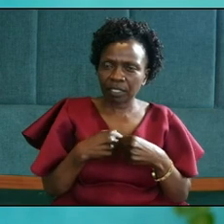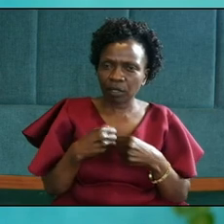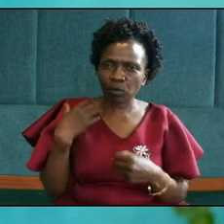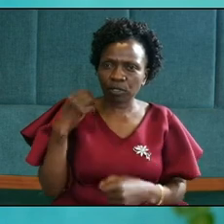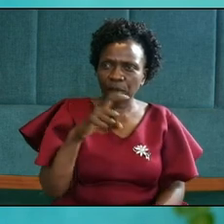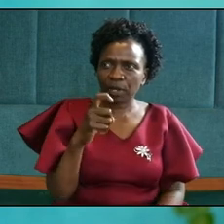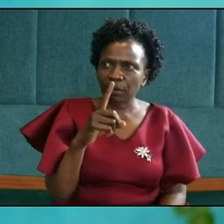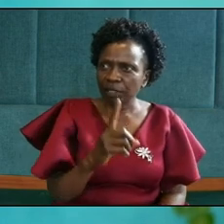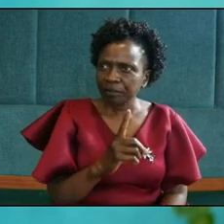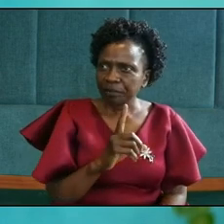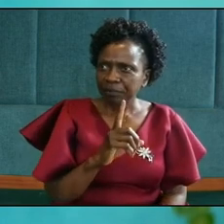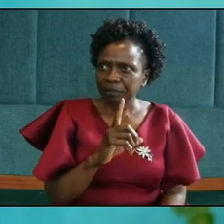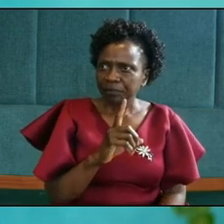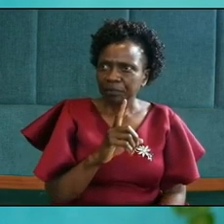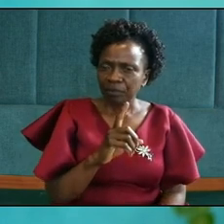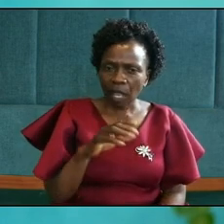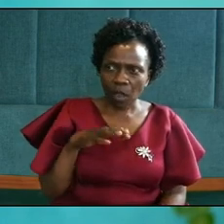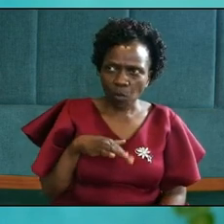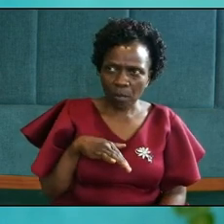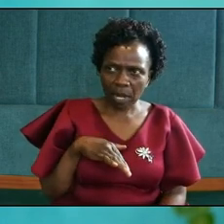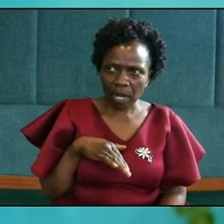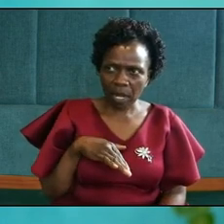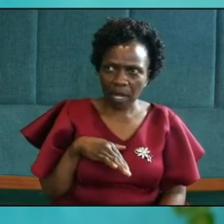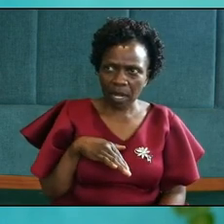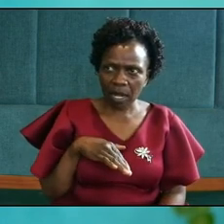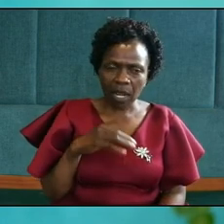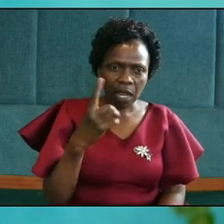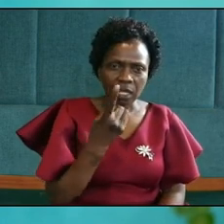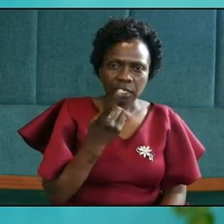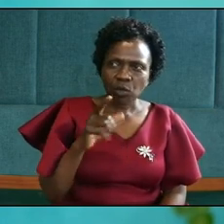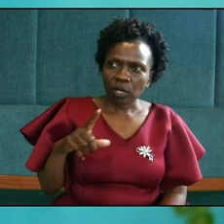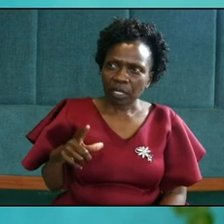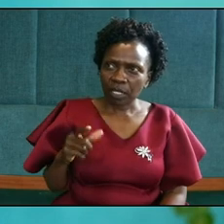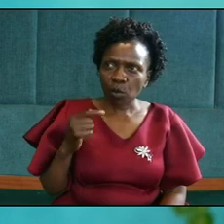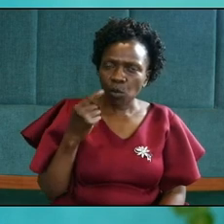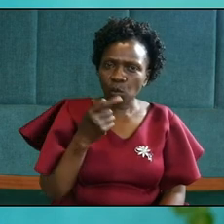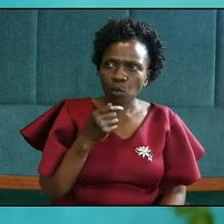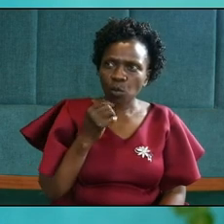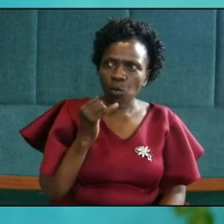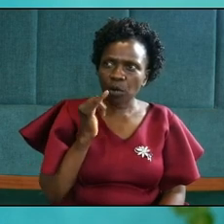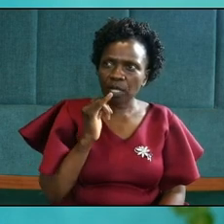number one. A woman, listen, a single lady who is